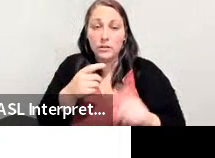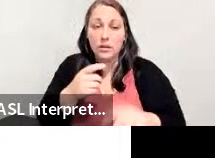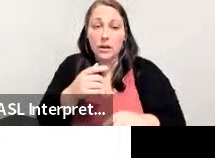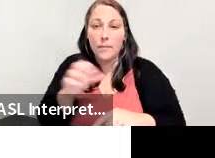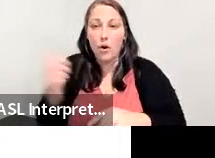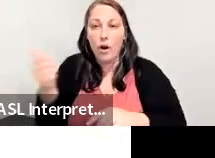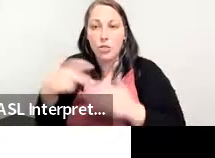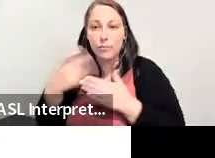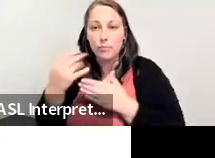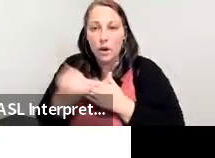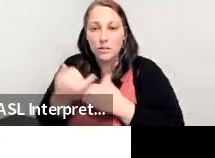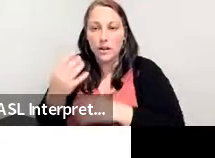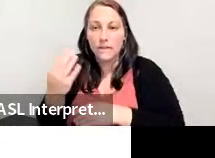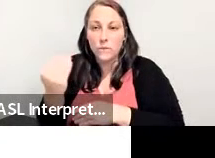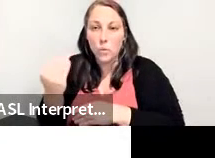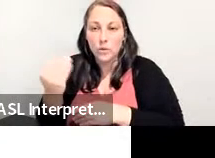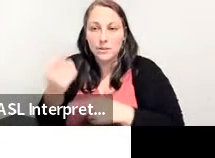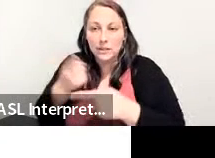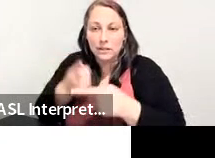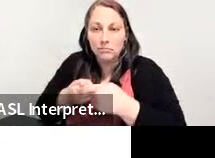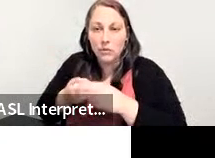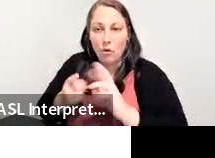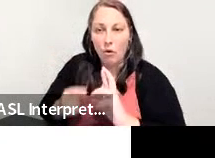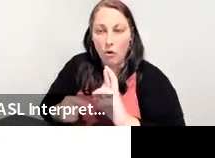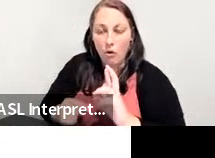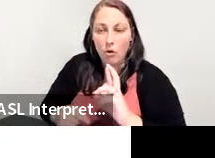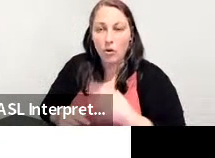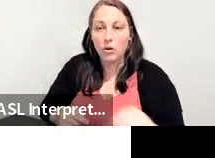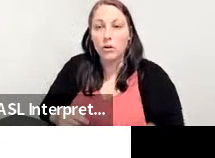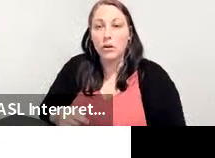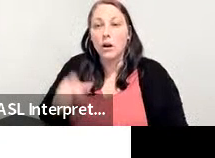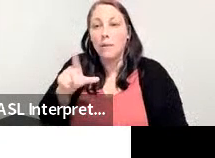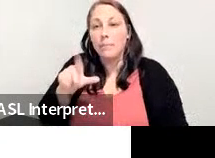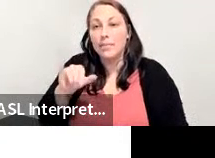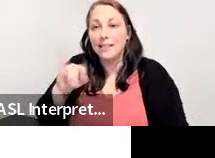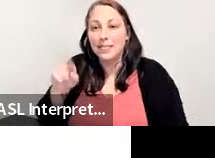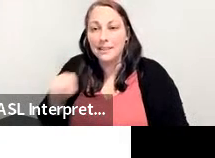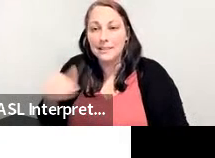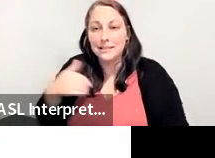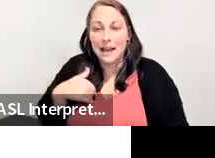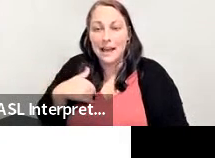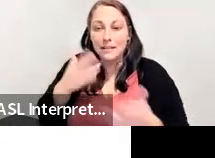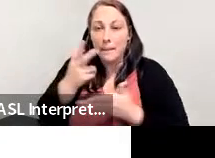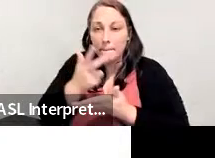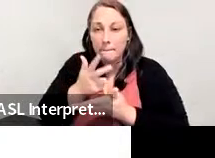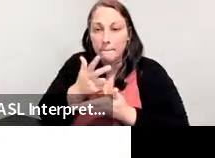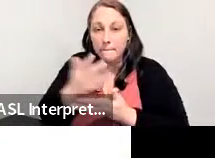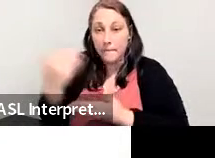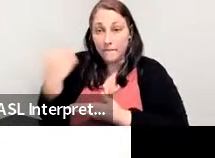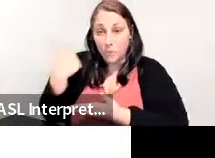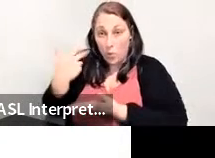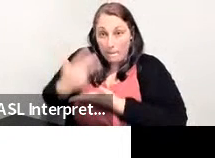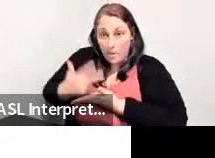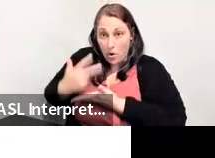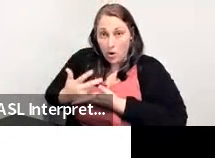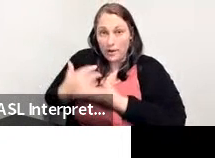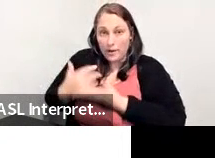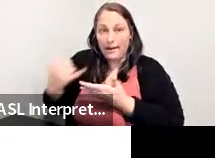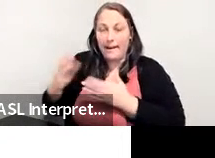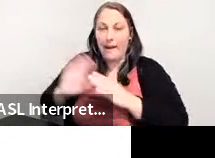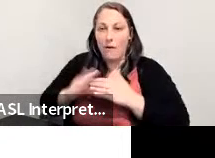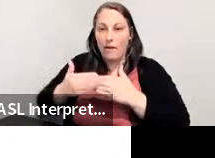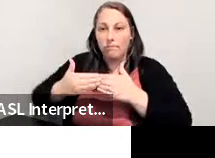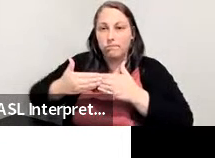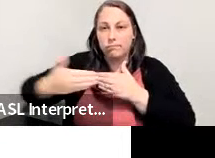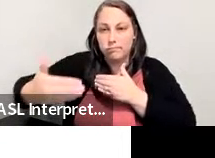and R, the Liz, which has got bump outs where parking spaces have previously been, and I think